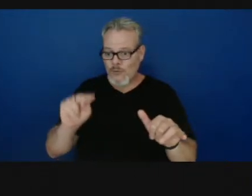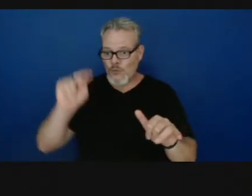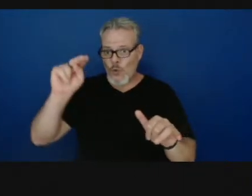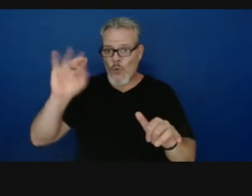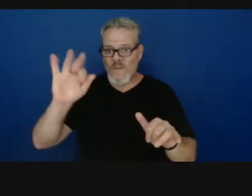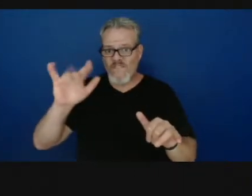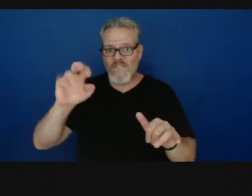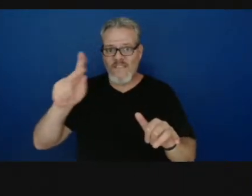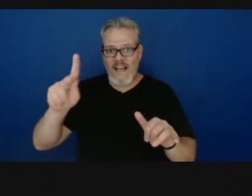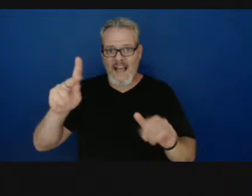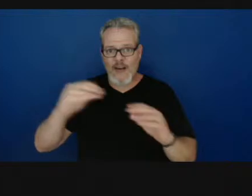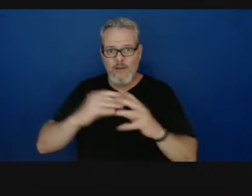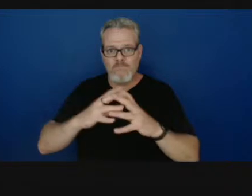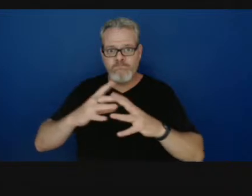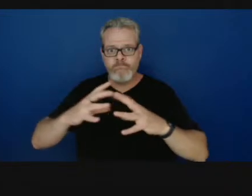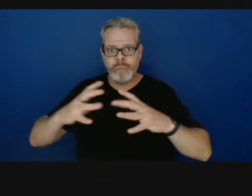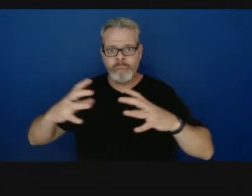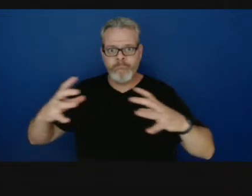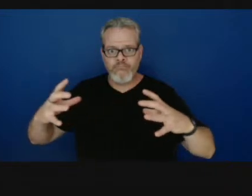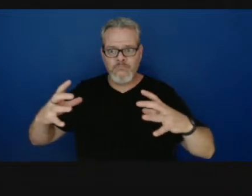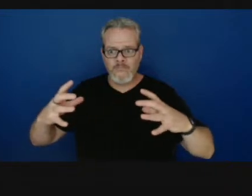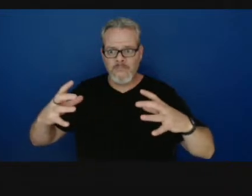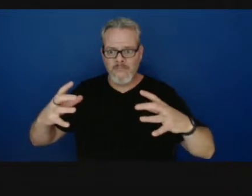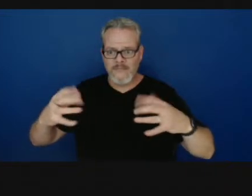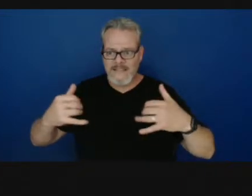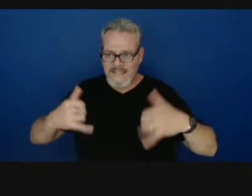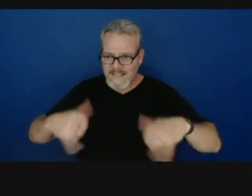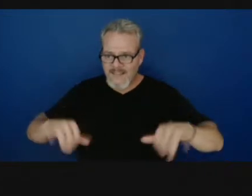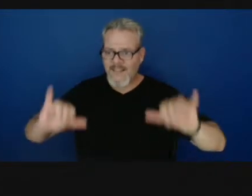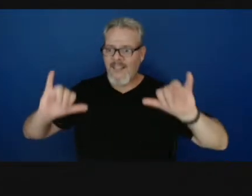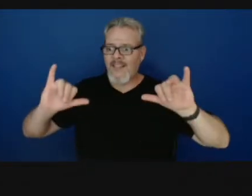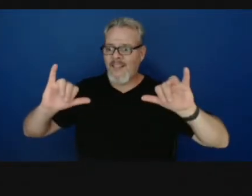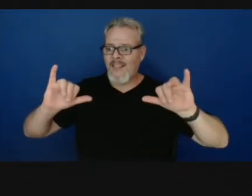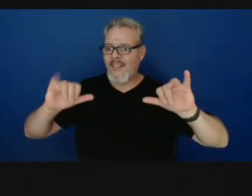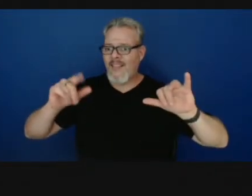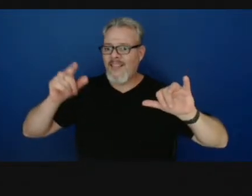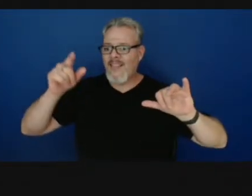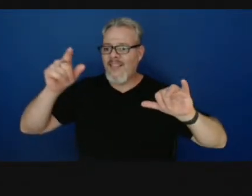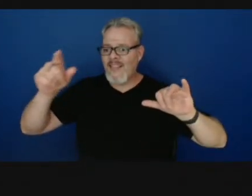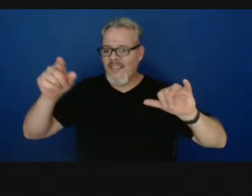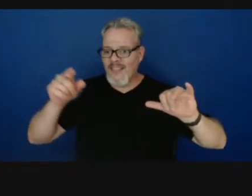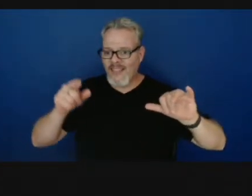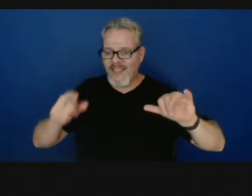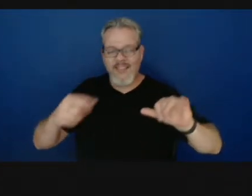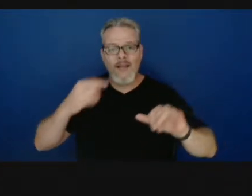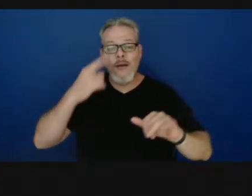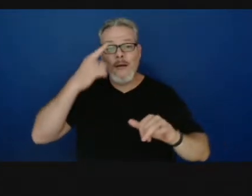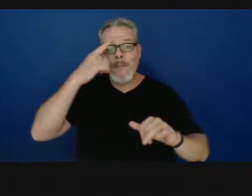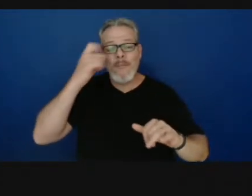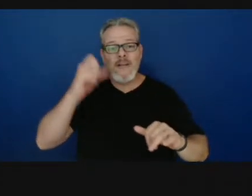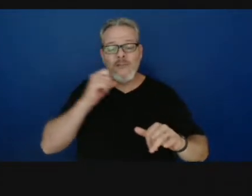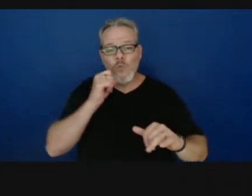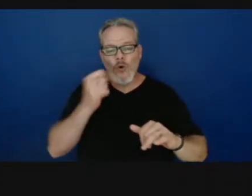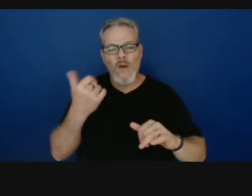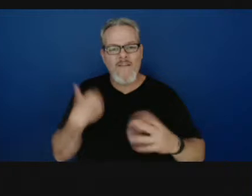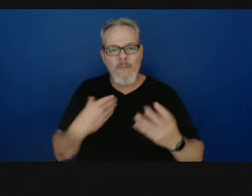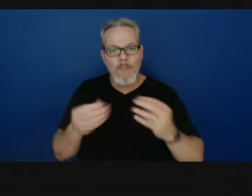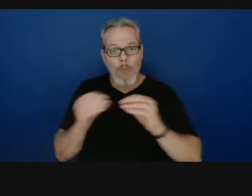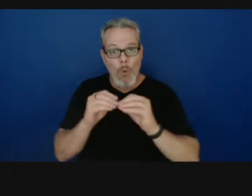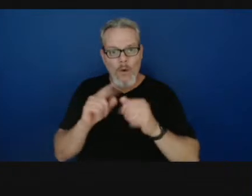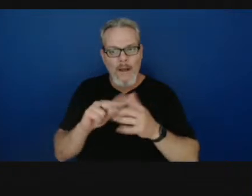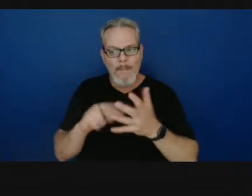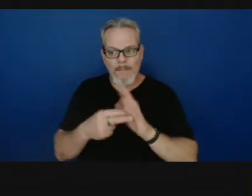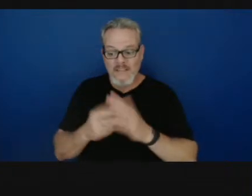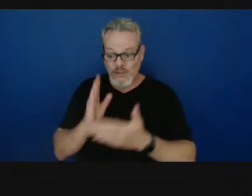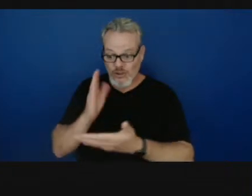well. The lava flow, just because the channel stops feeding it, doesn't mean that the leading edge stops immediately,